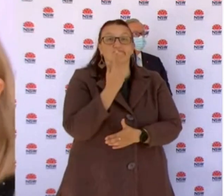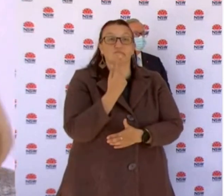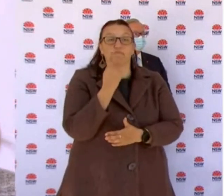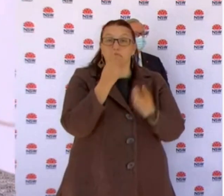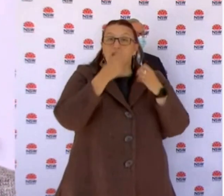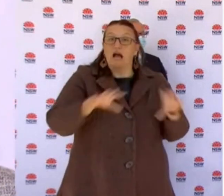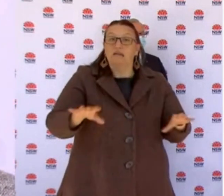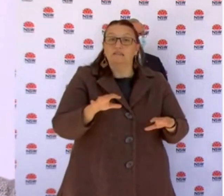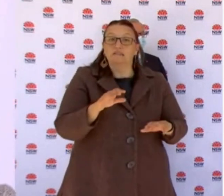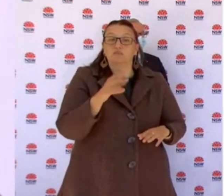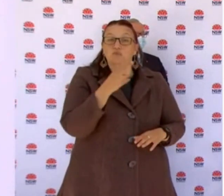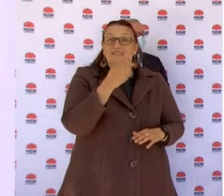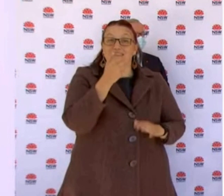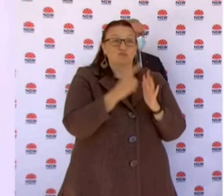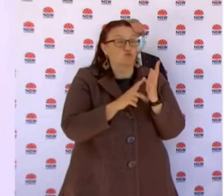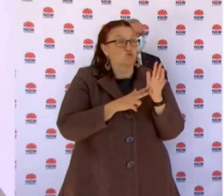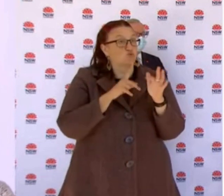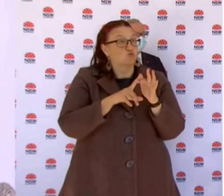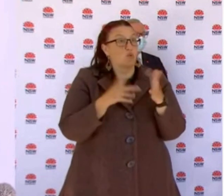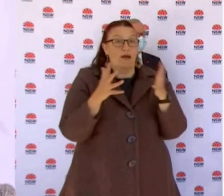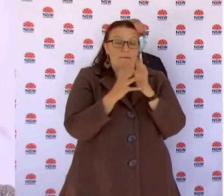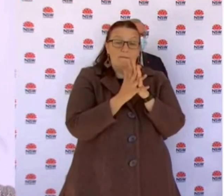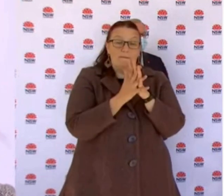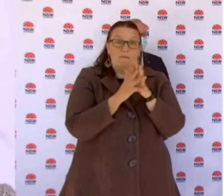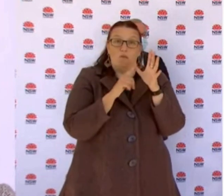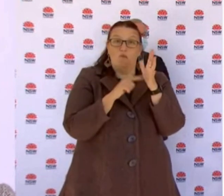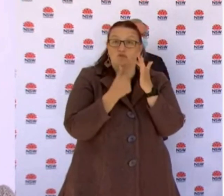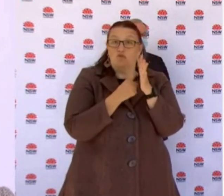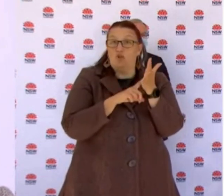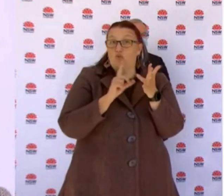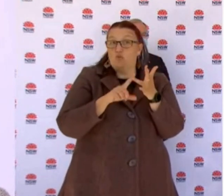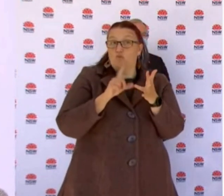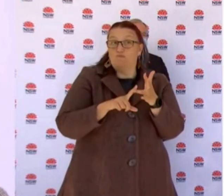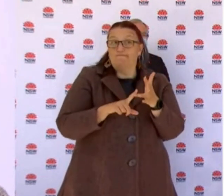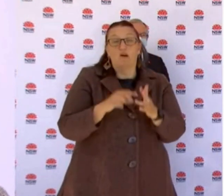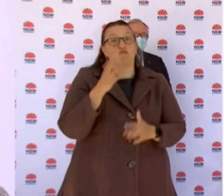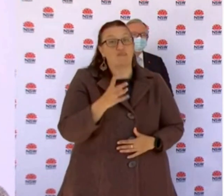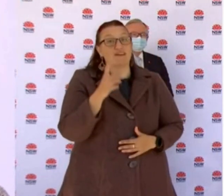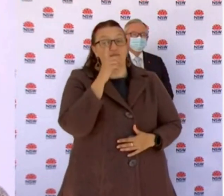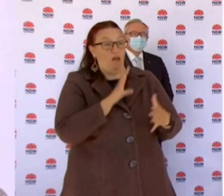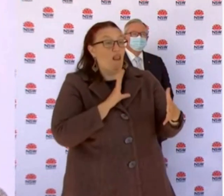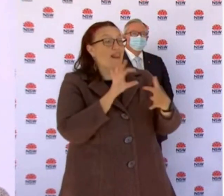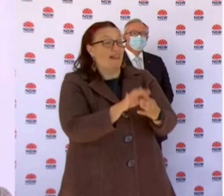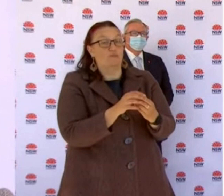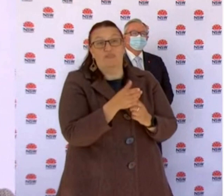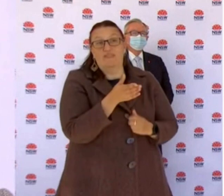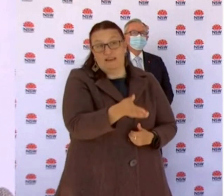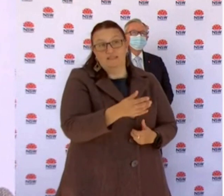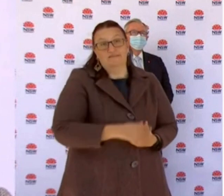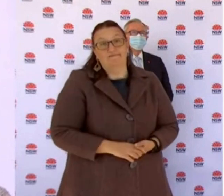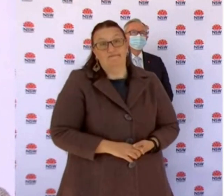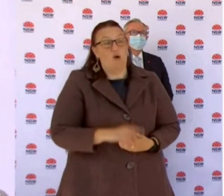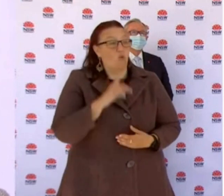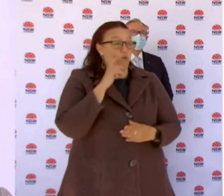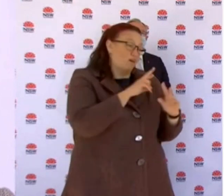Suites Waterloo, a gathering, and we have 3 new cases linked to that, and we're going to be looking intensively